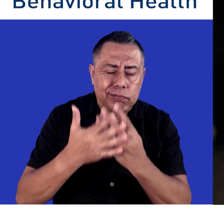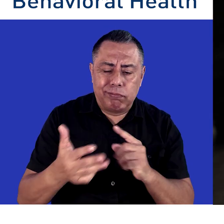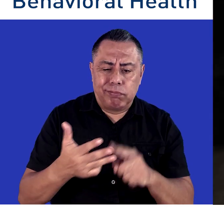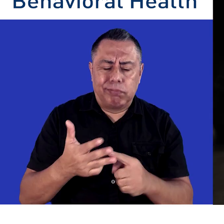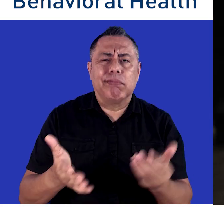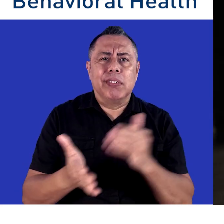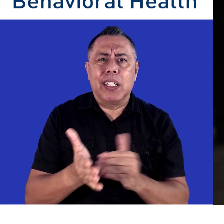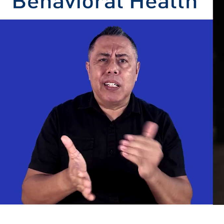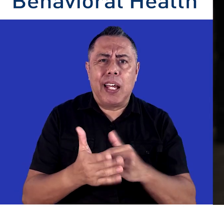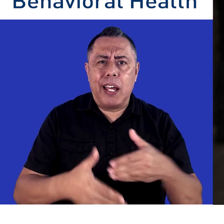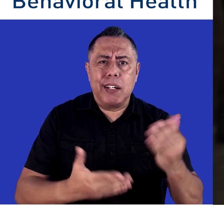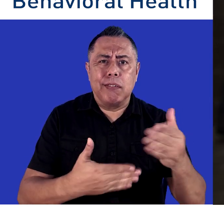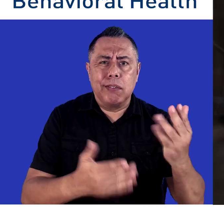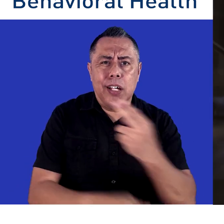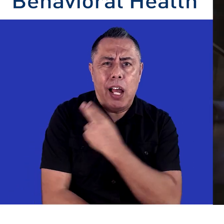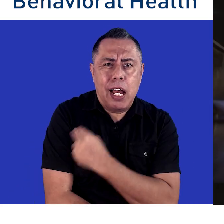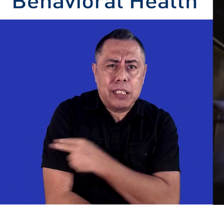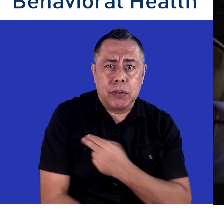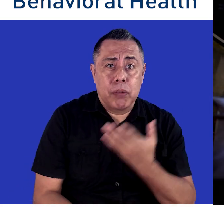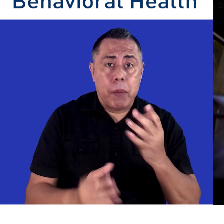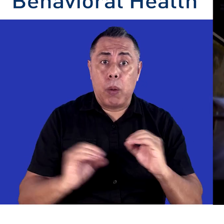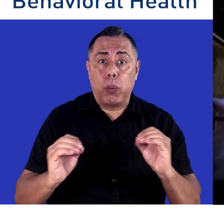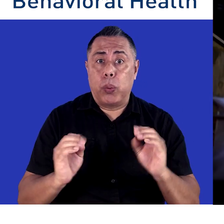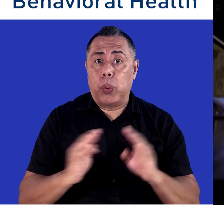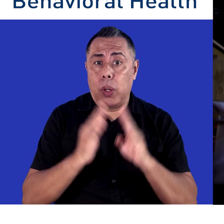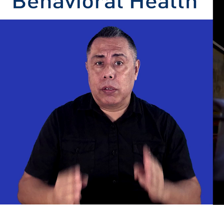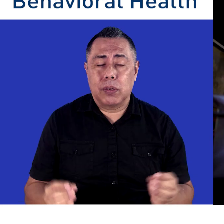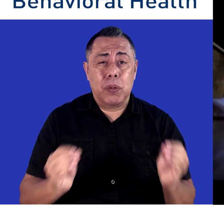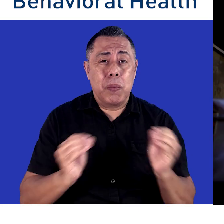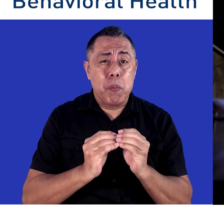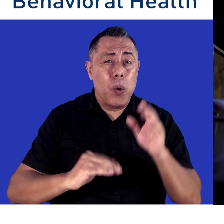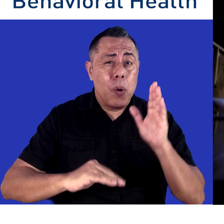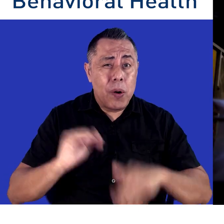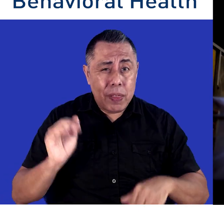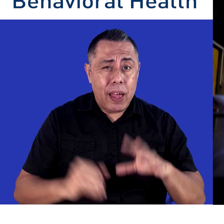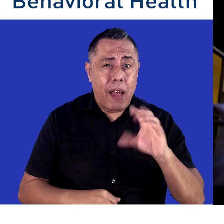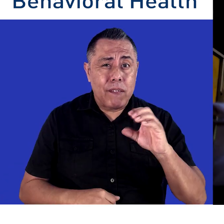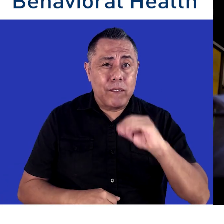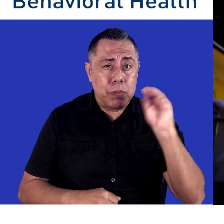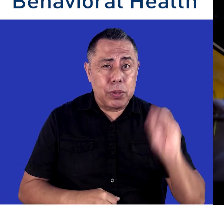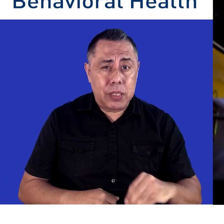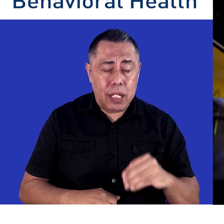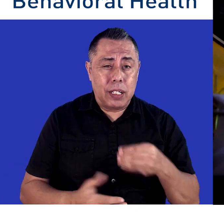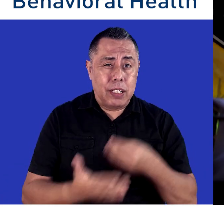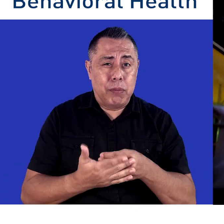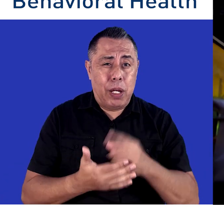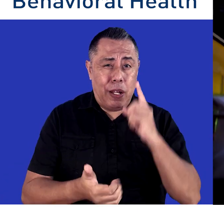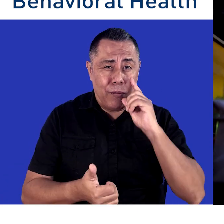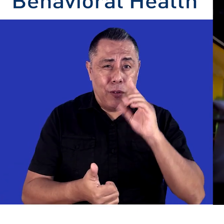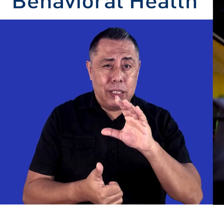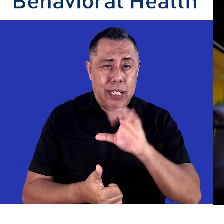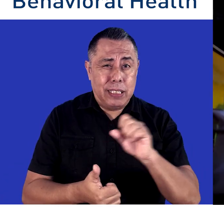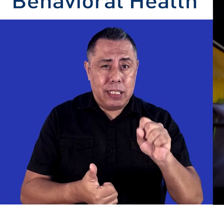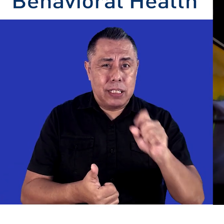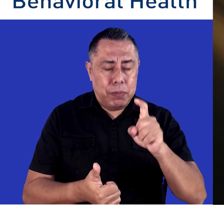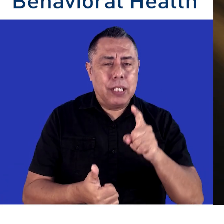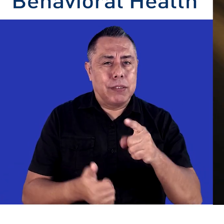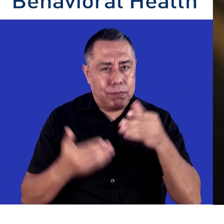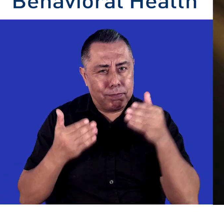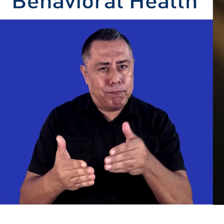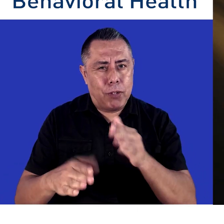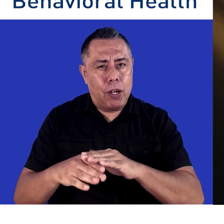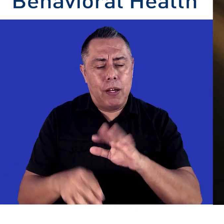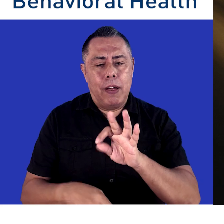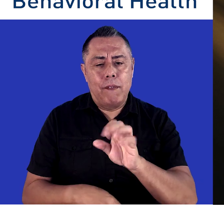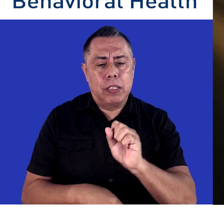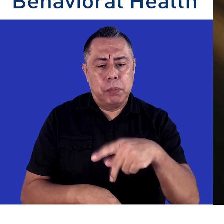repeated hospitalizations, or homelessness. Over 50% of CSS funding must go to FSP programs. The